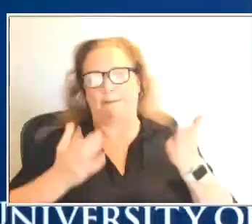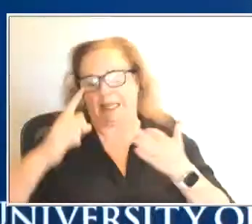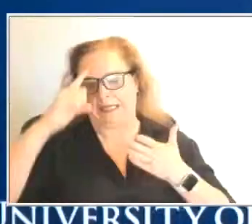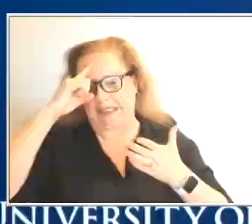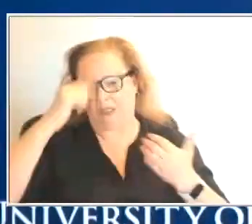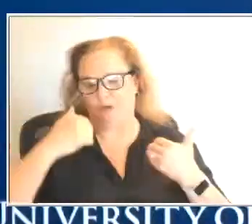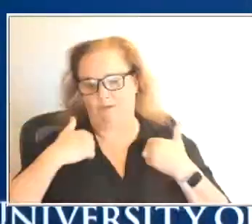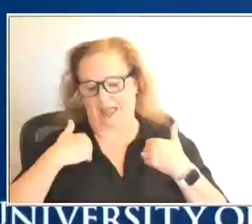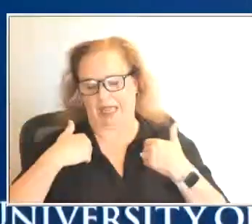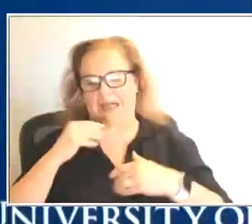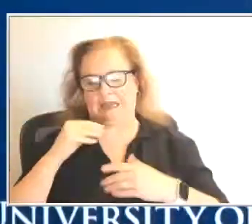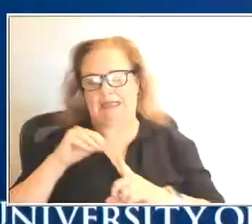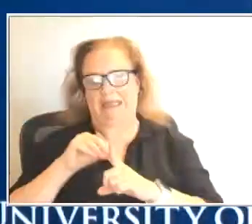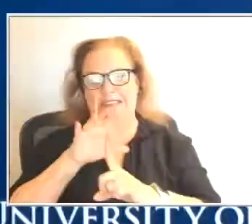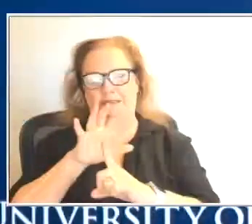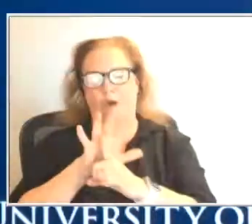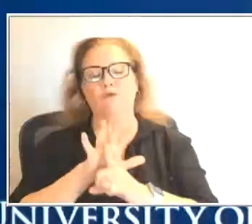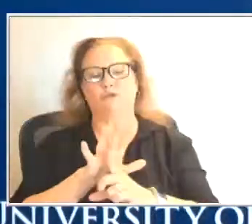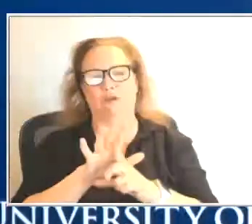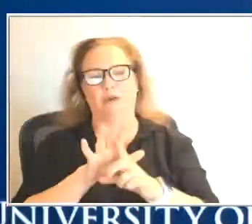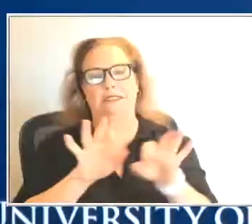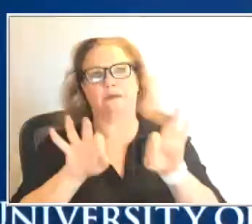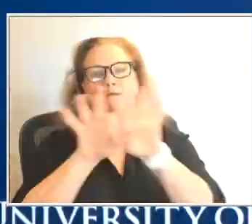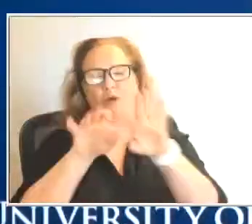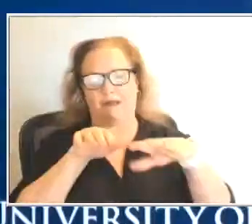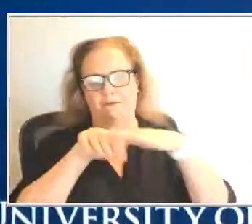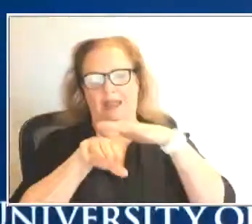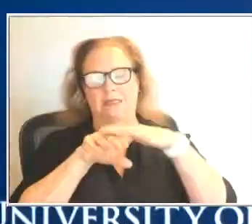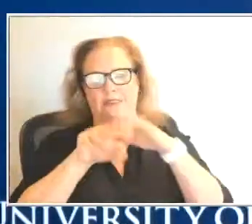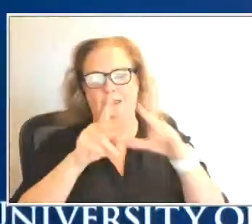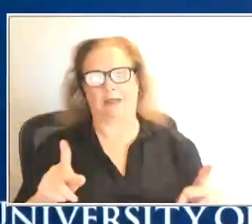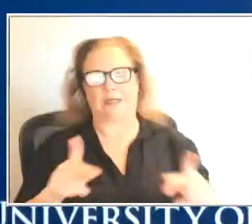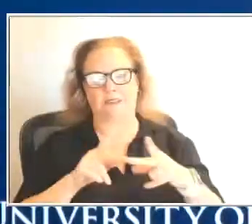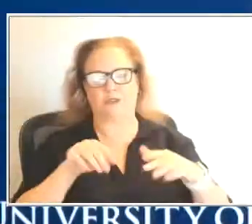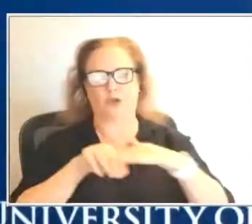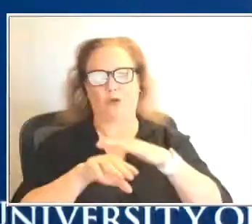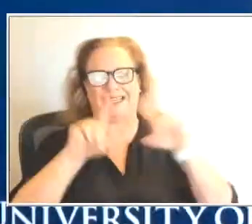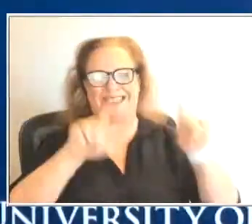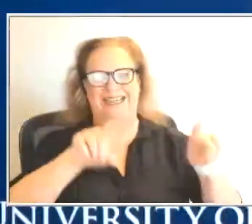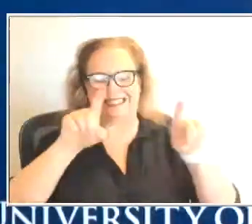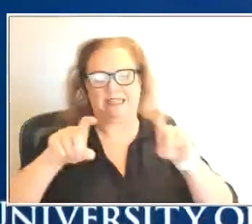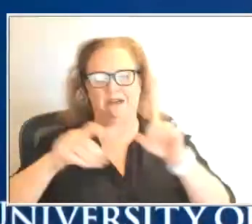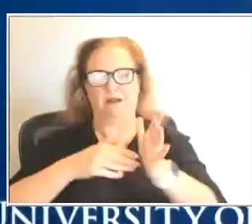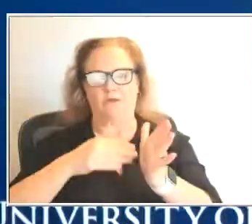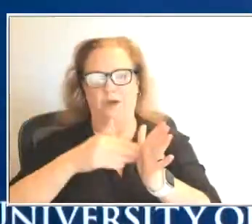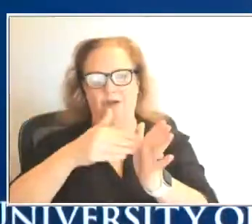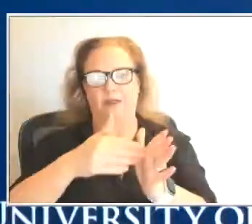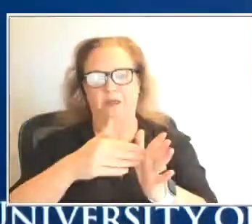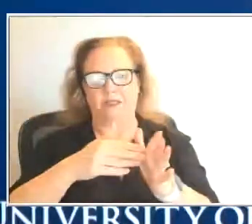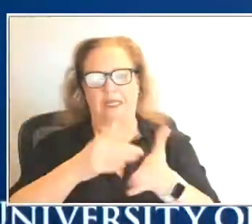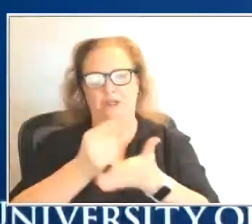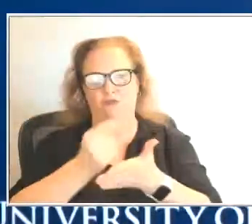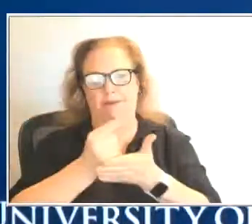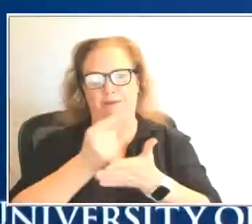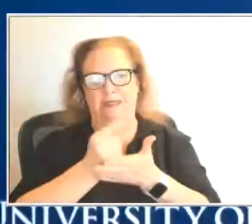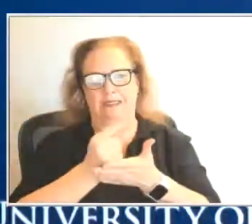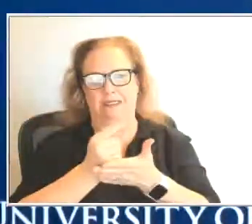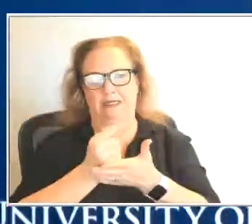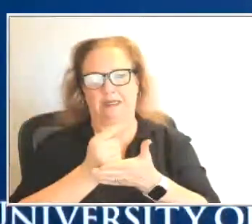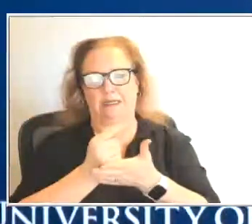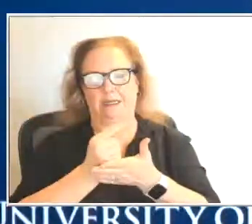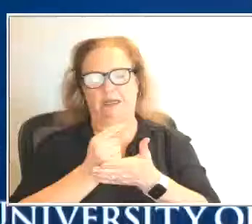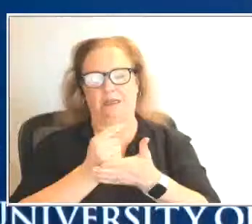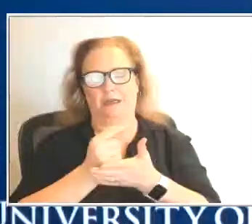had exposure. It's very important to have access to places where you can get tested frequently to get treatment. So, all